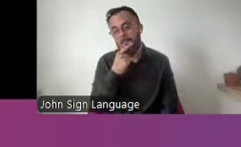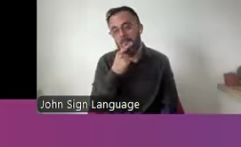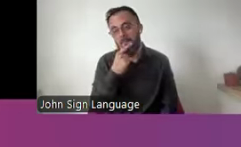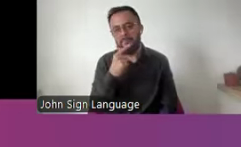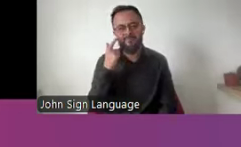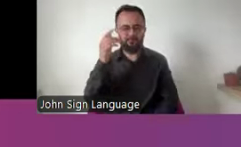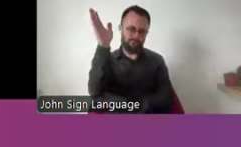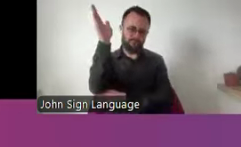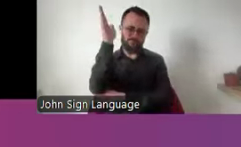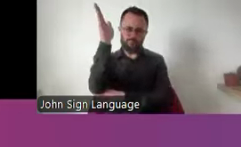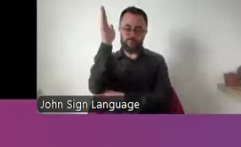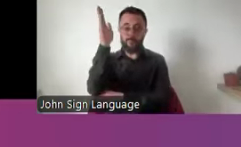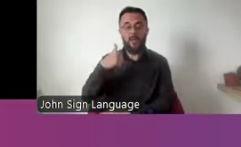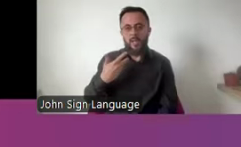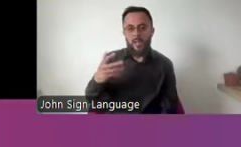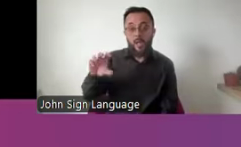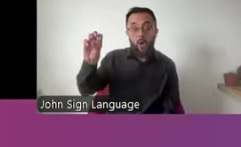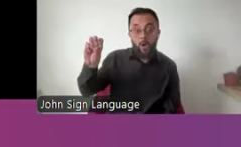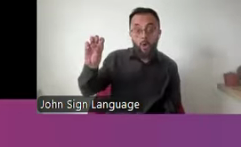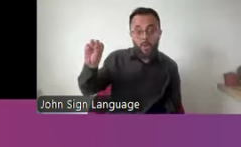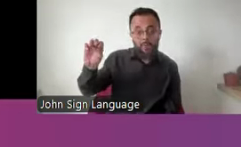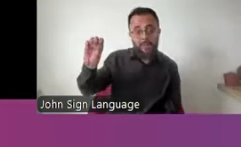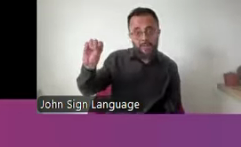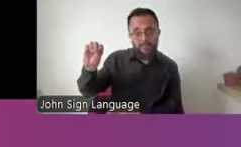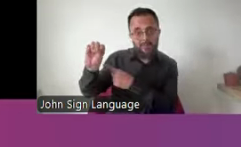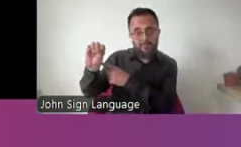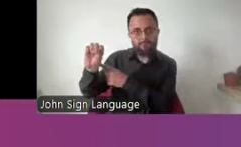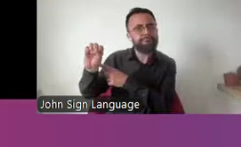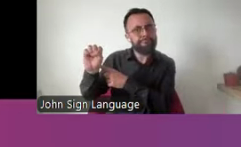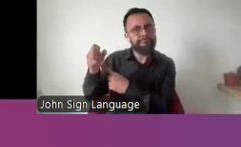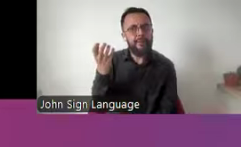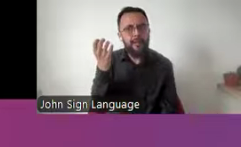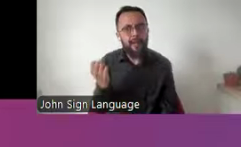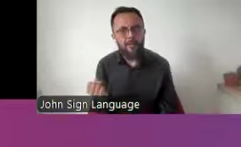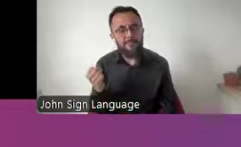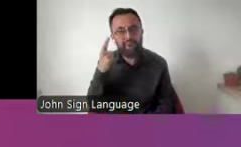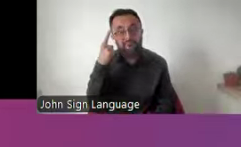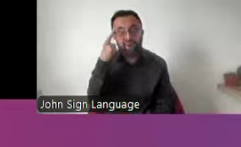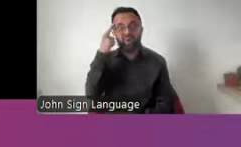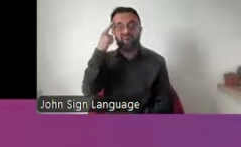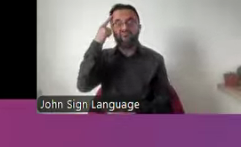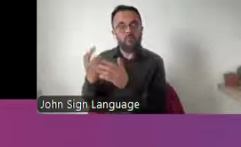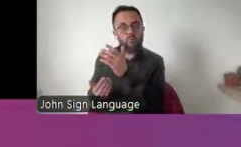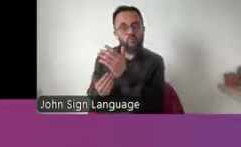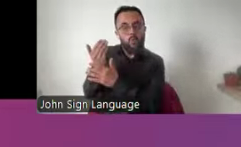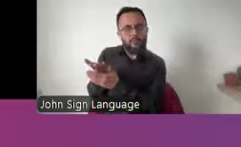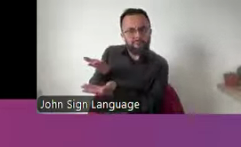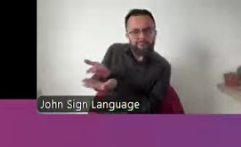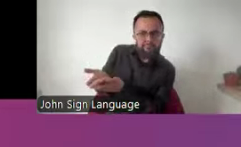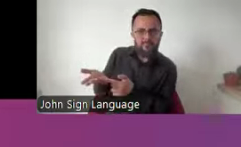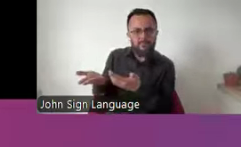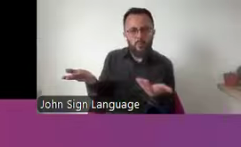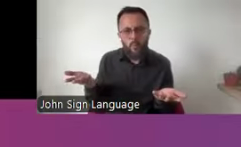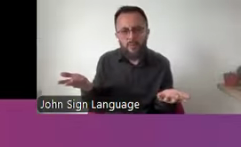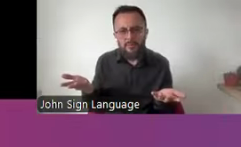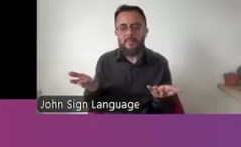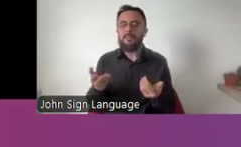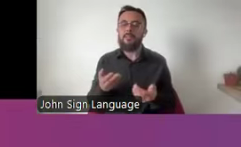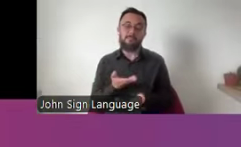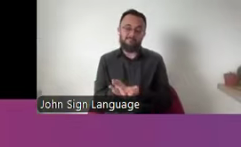is the WHO Disability Health Equity Initiative. And within this initiative, which very